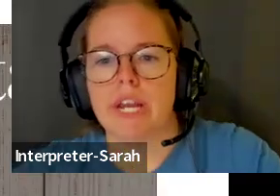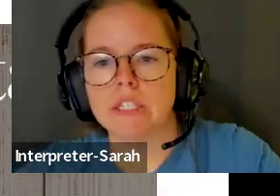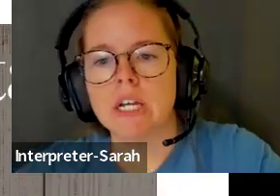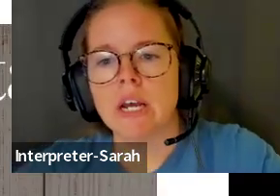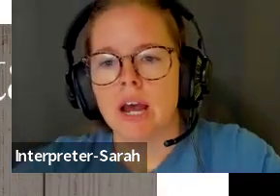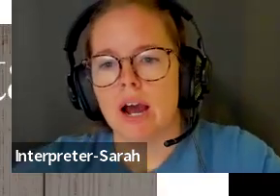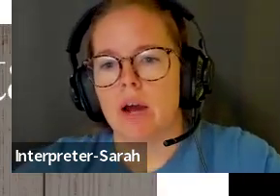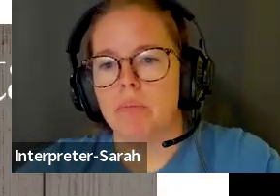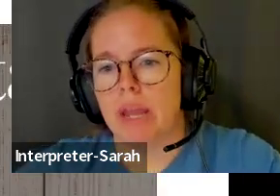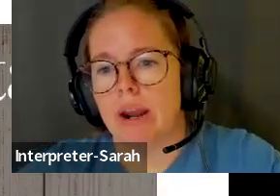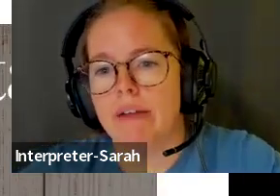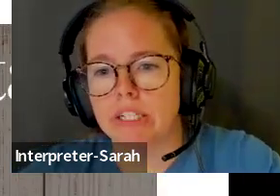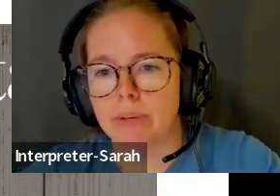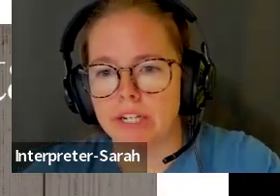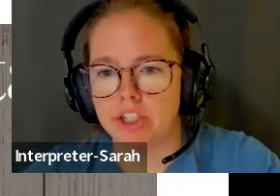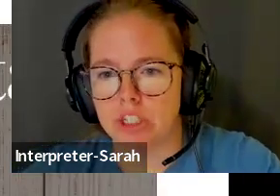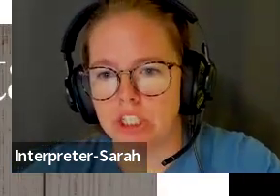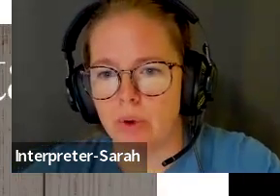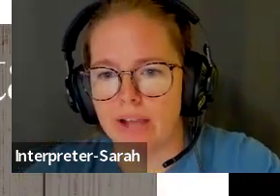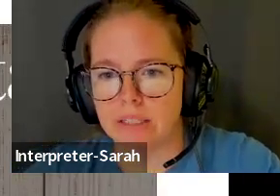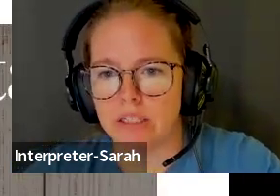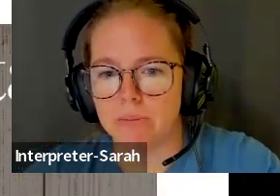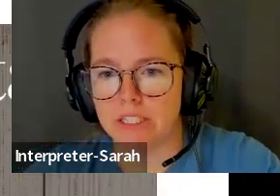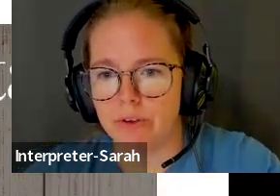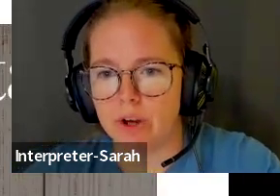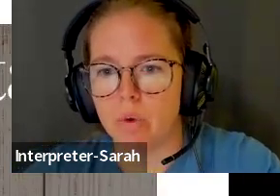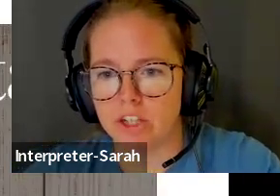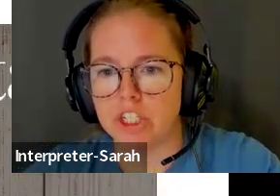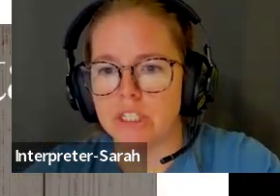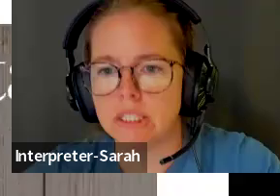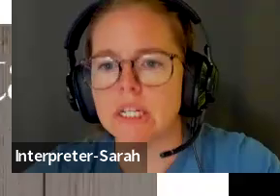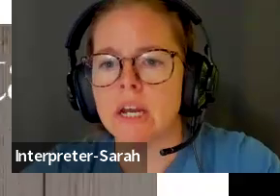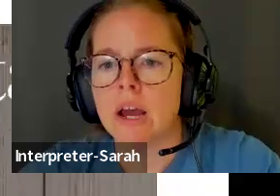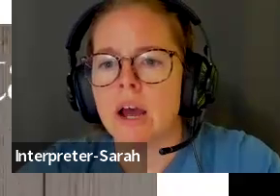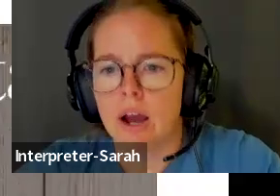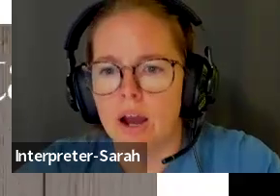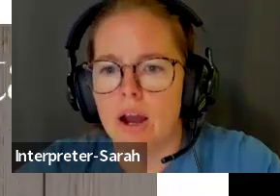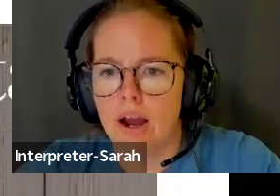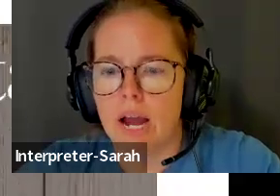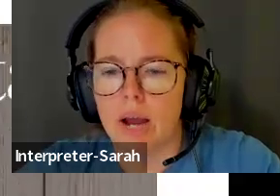are trained and have expectations to ask specific questions